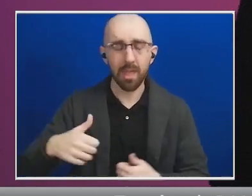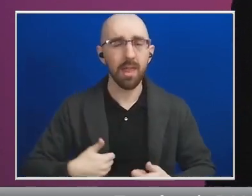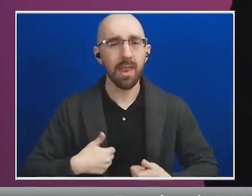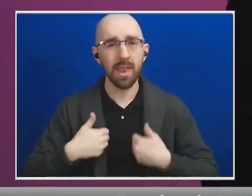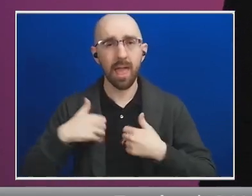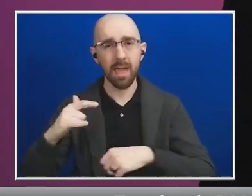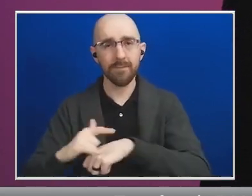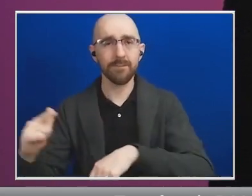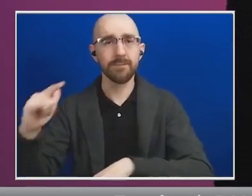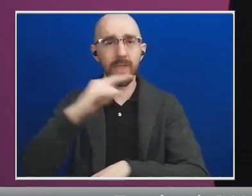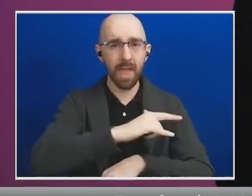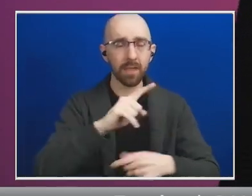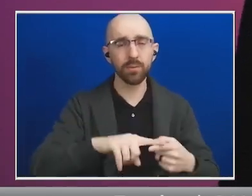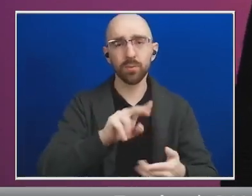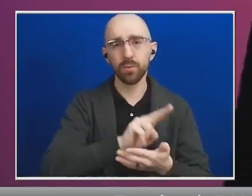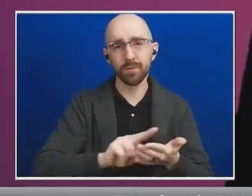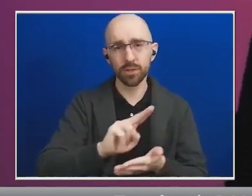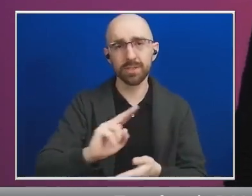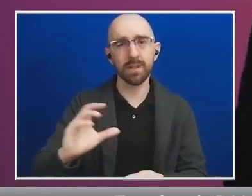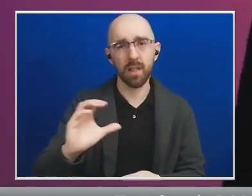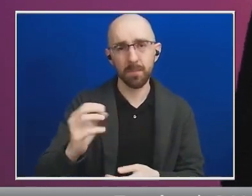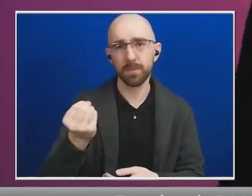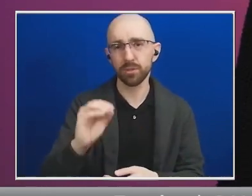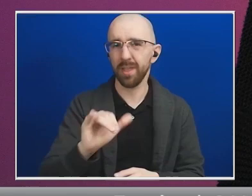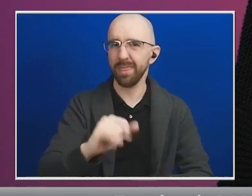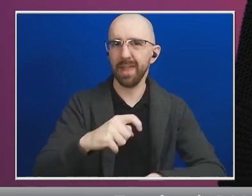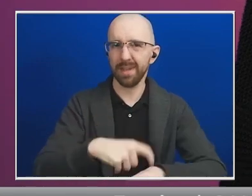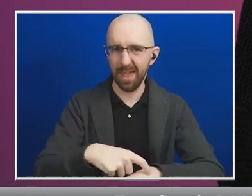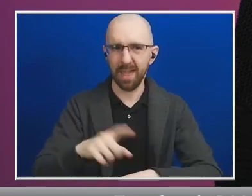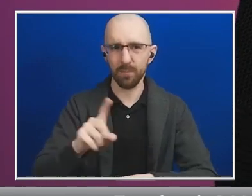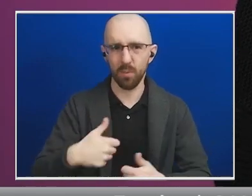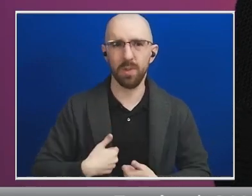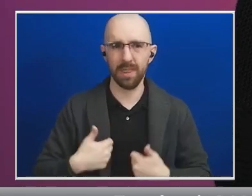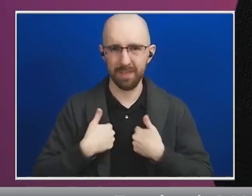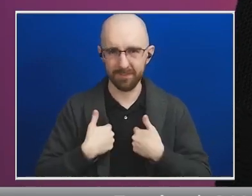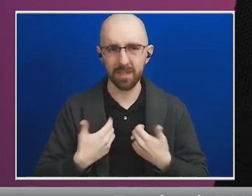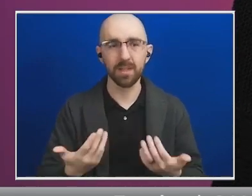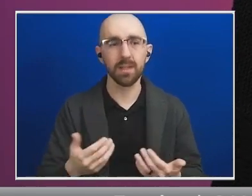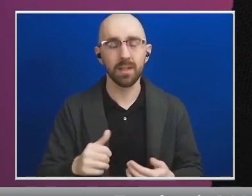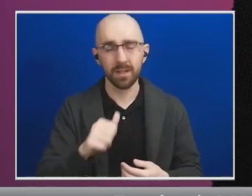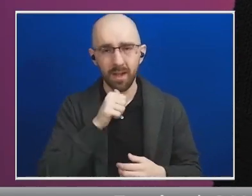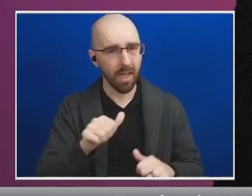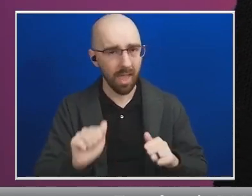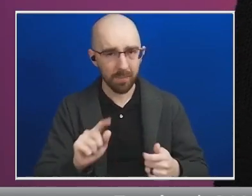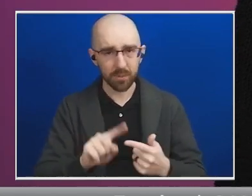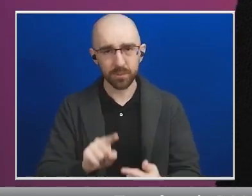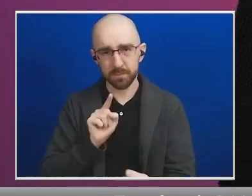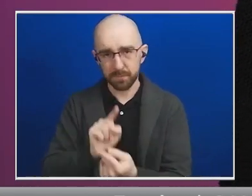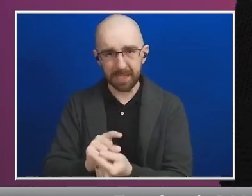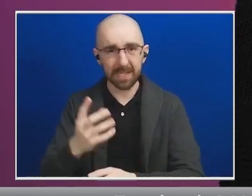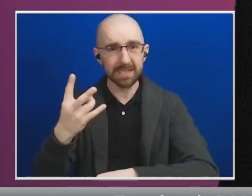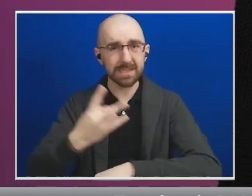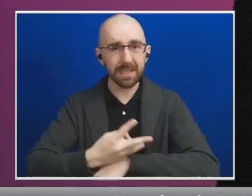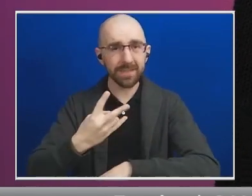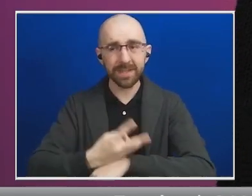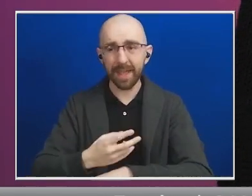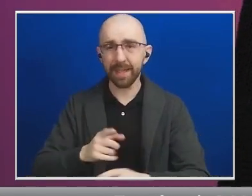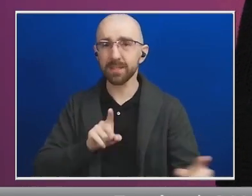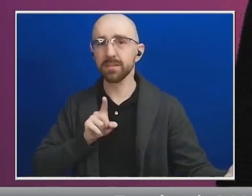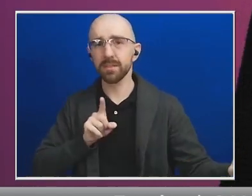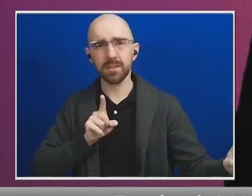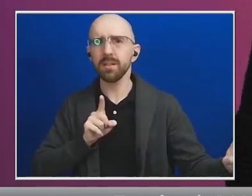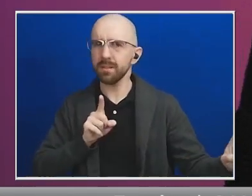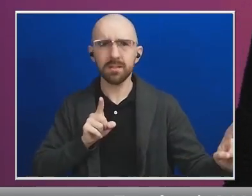of Columbia, Missouri at the time where we lived. And so not being able to meet him for 7 days was a hard thing for me